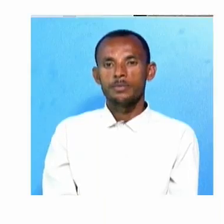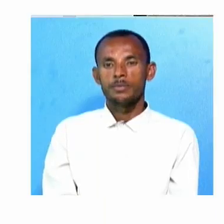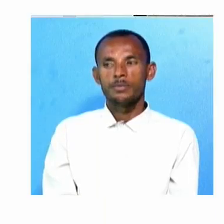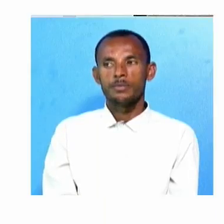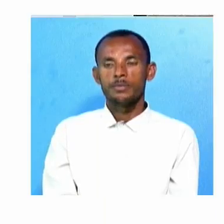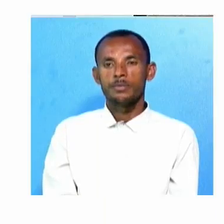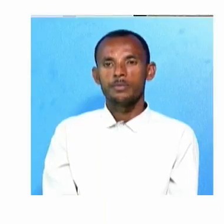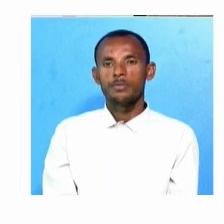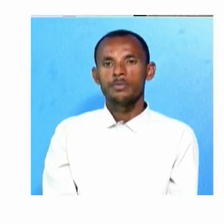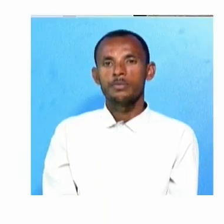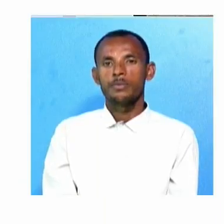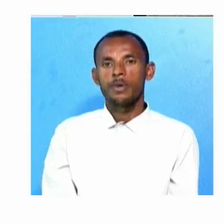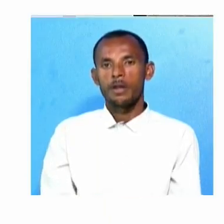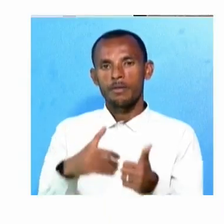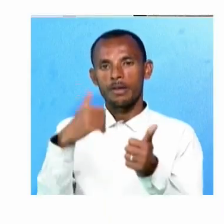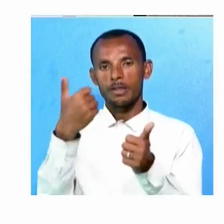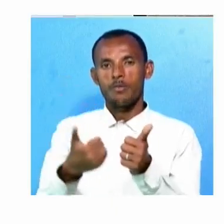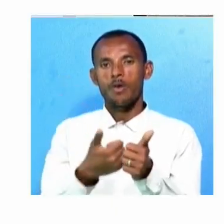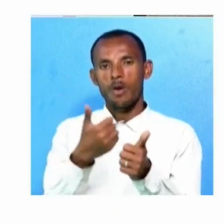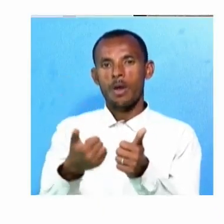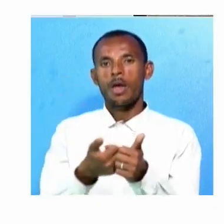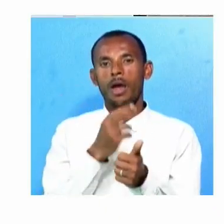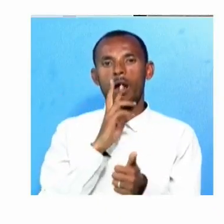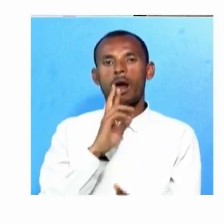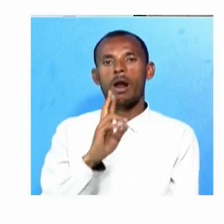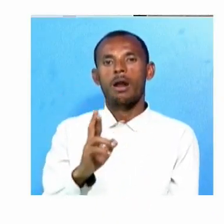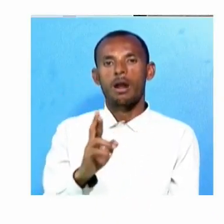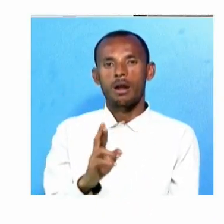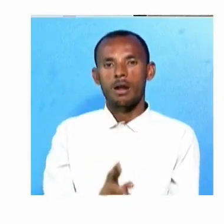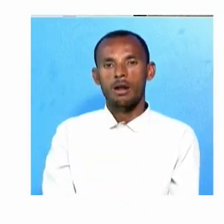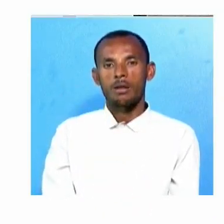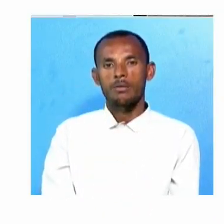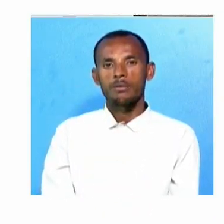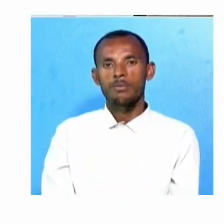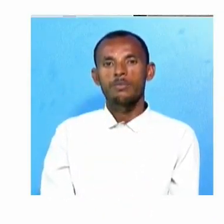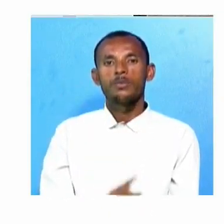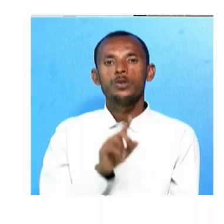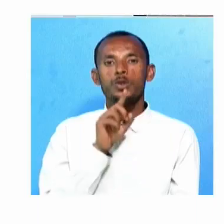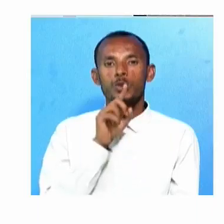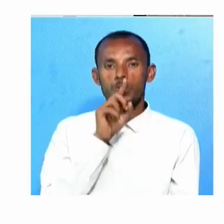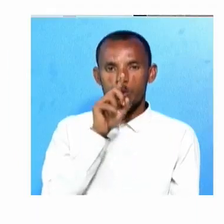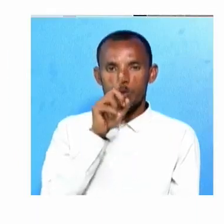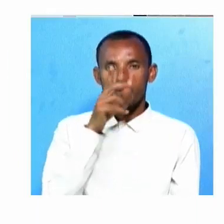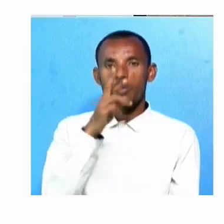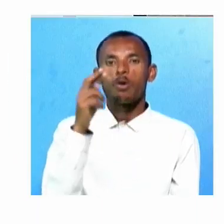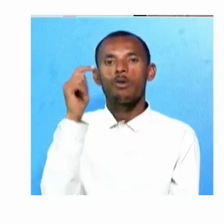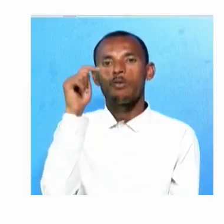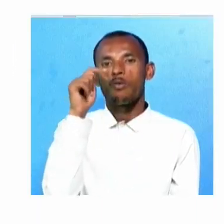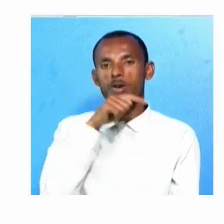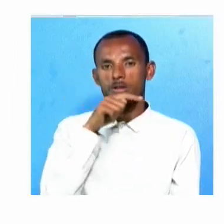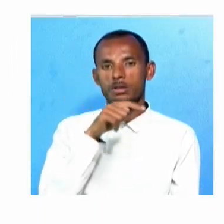the following are true or false.